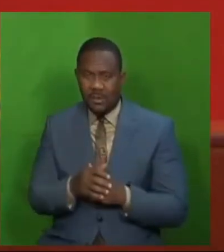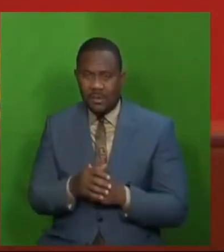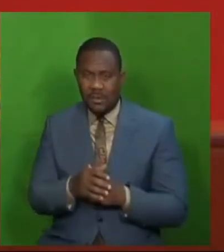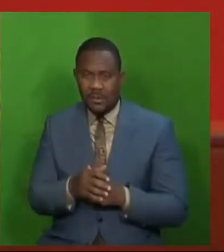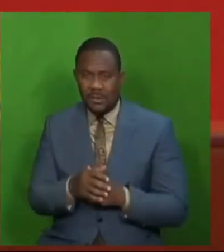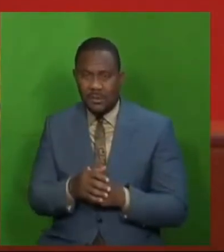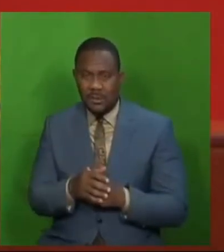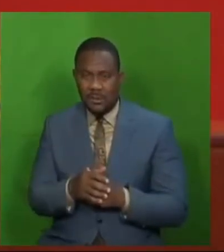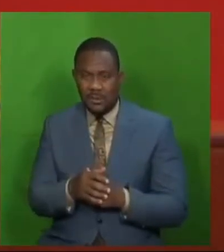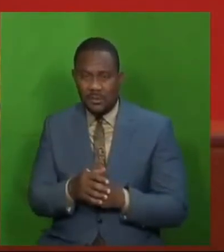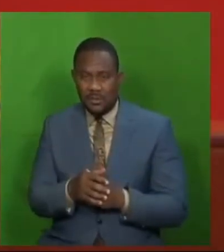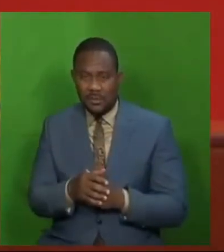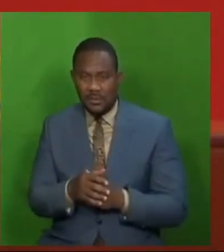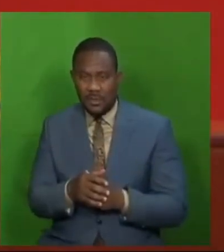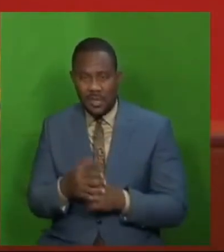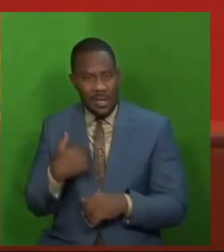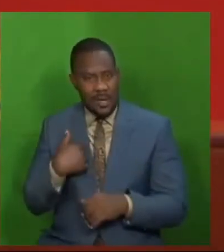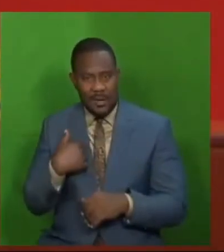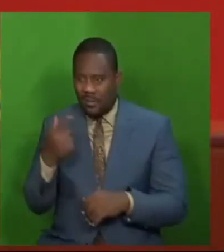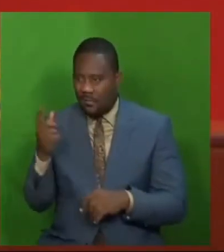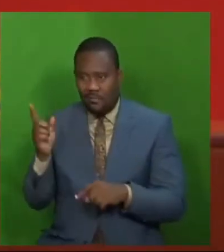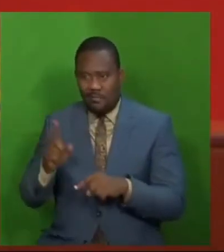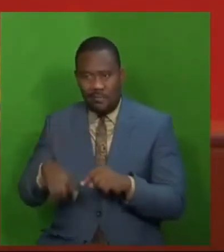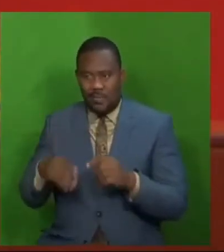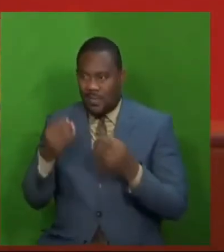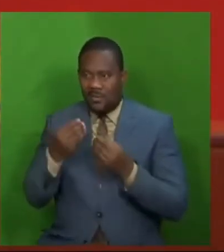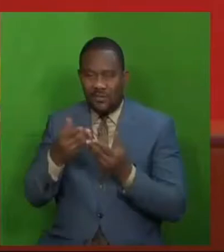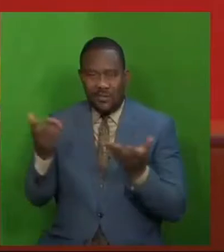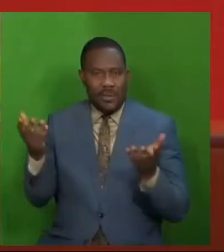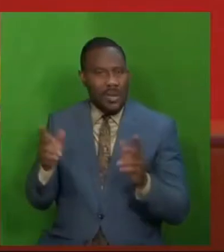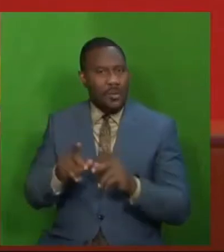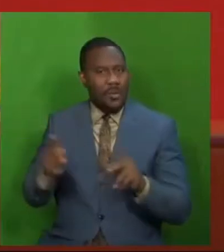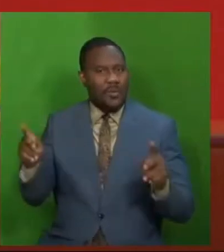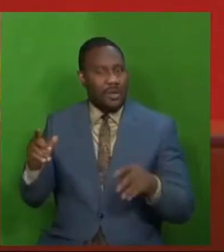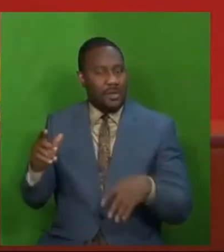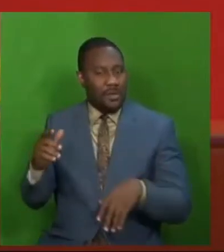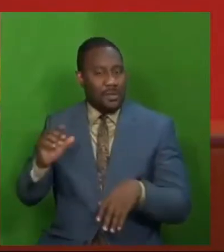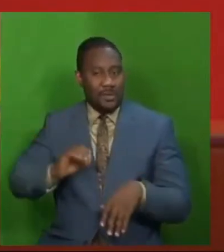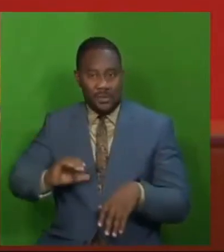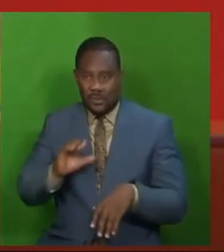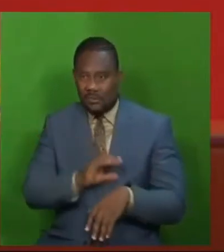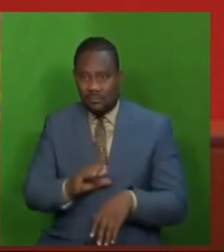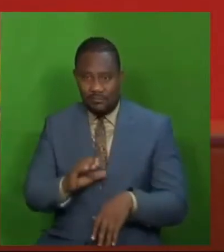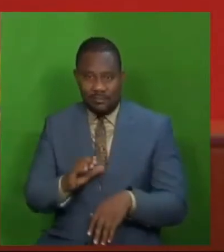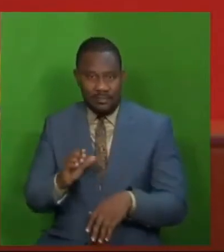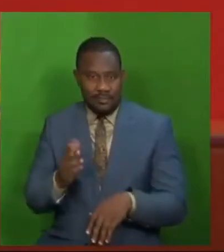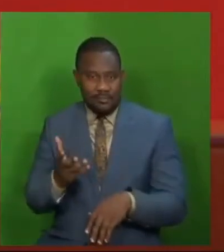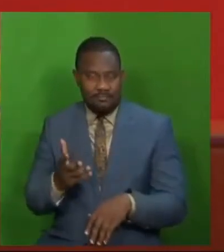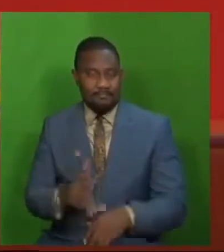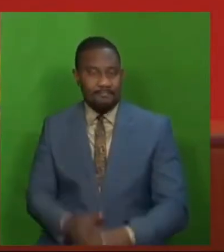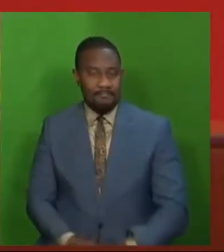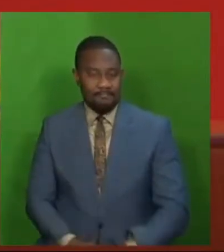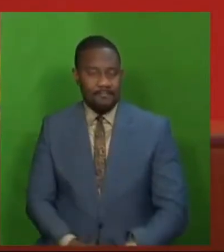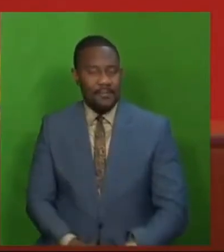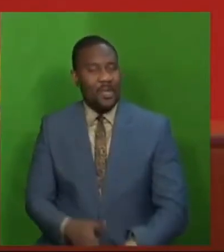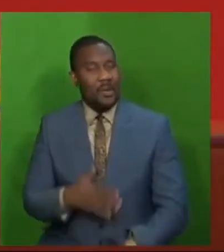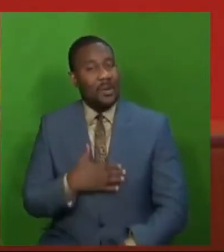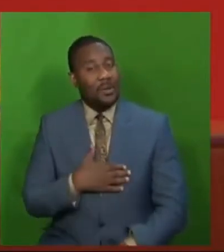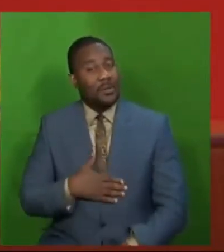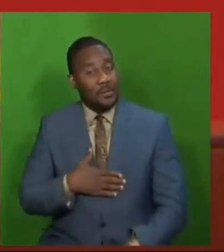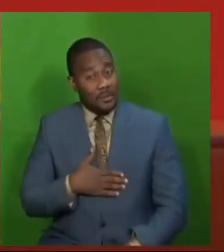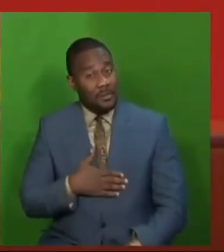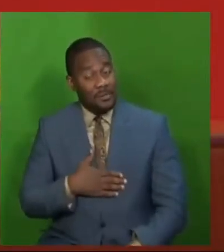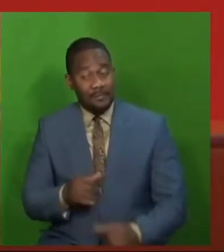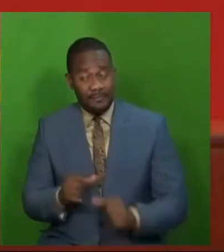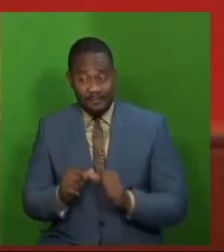to the Privileges Committee, but it's something that should guide you in your submissions. So, Honourable Member, you may